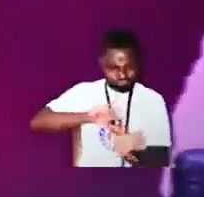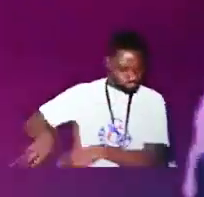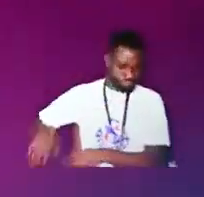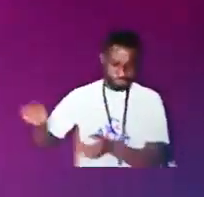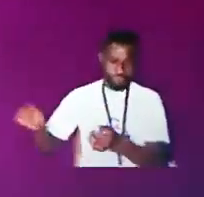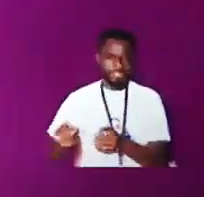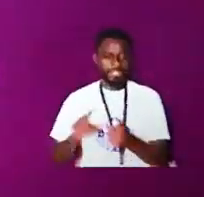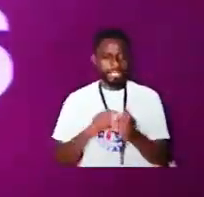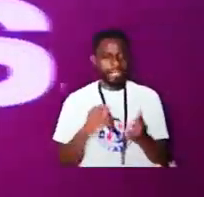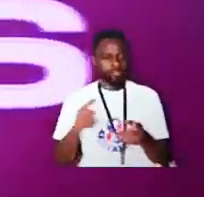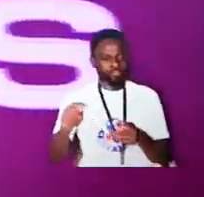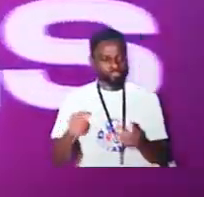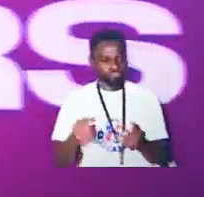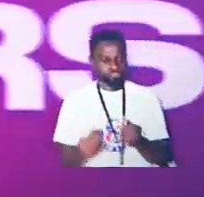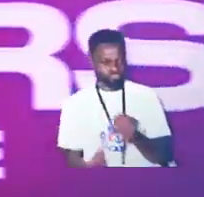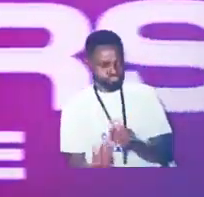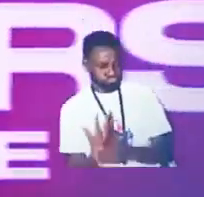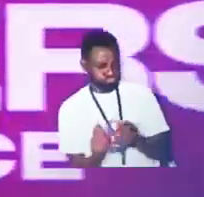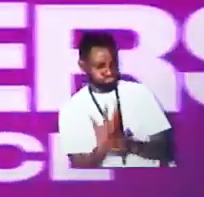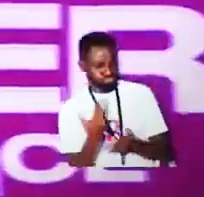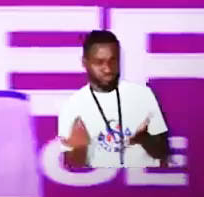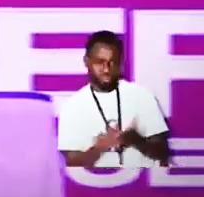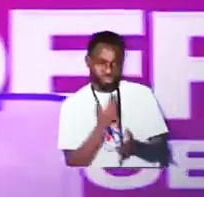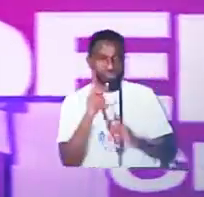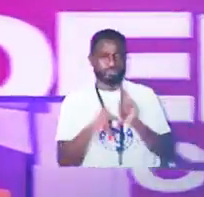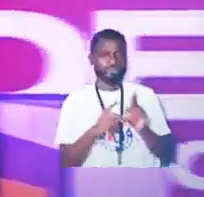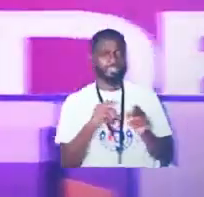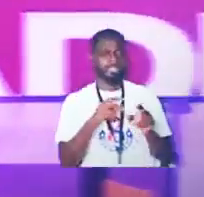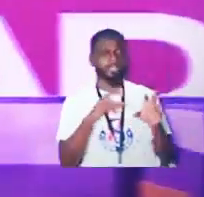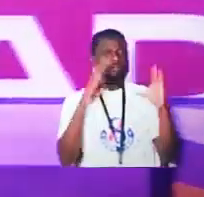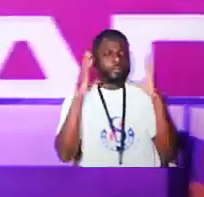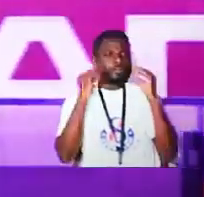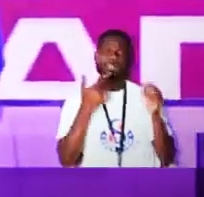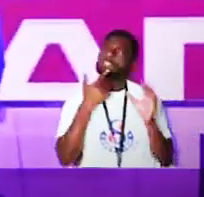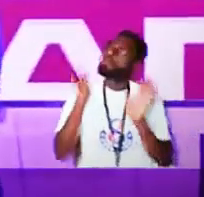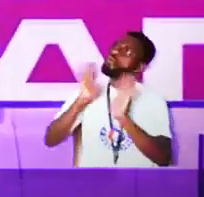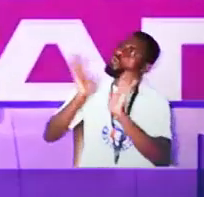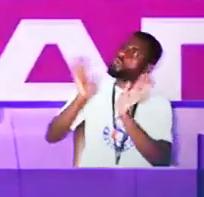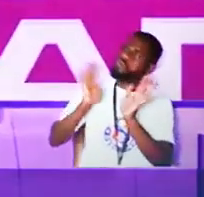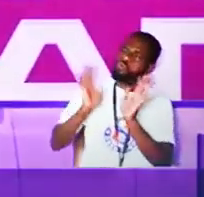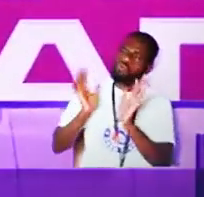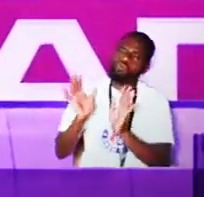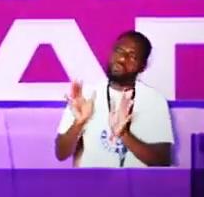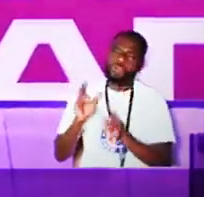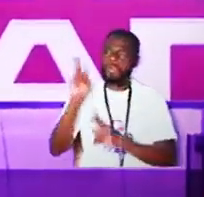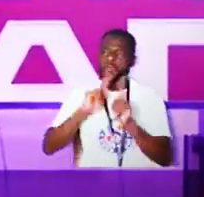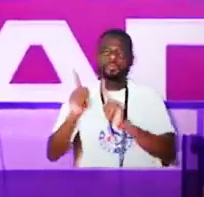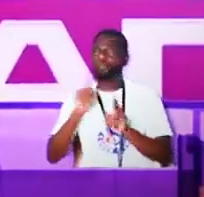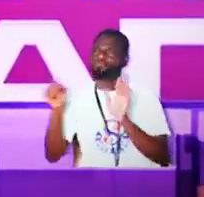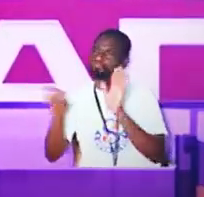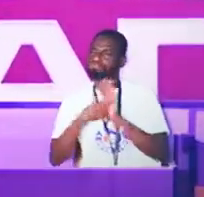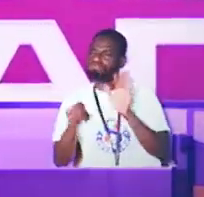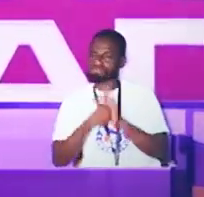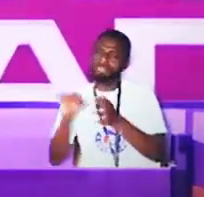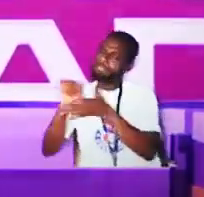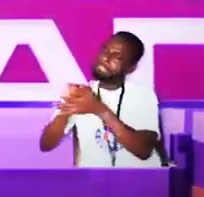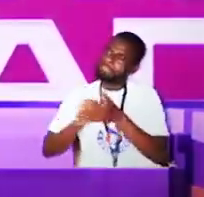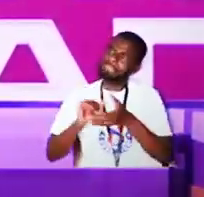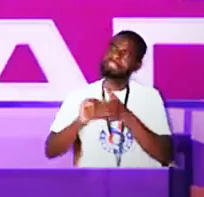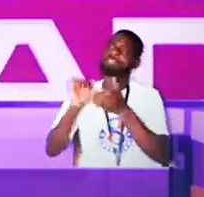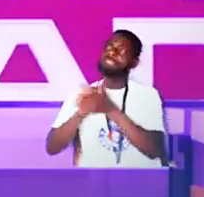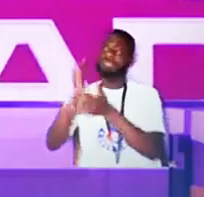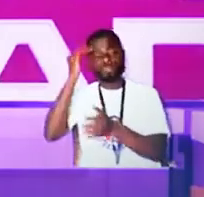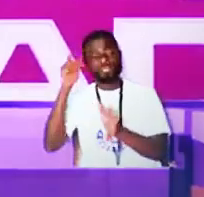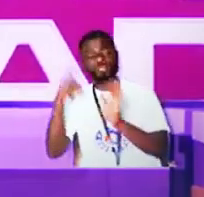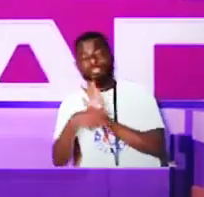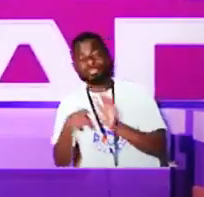then Moses said, no. The people will say that because you couldn't send them, you are not able to take them to Canaan. That's why you are killing them.